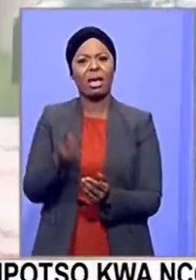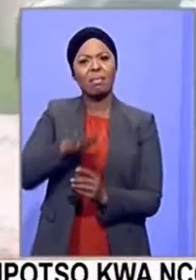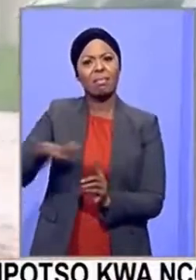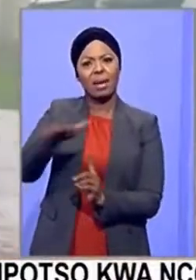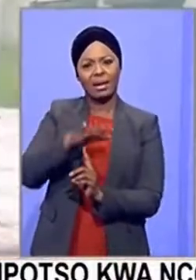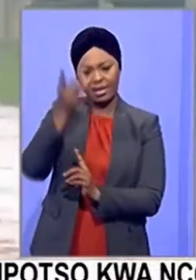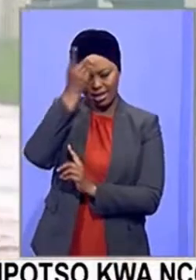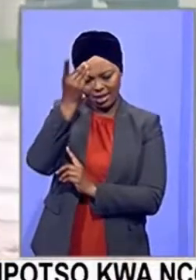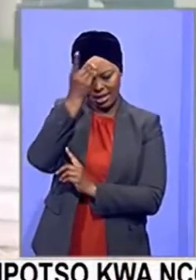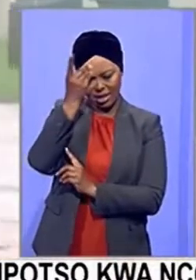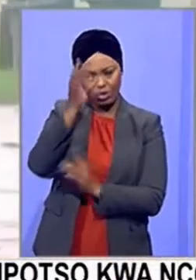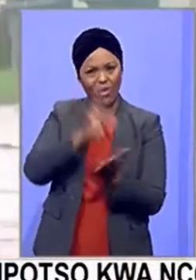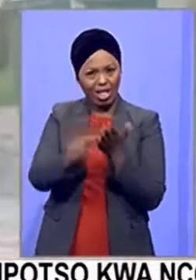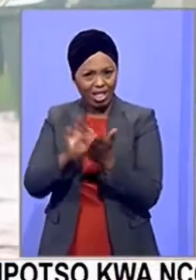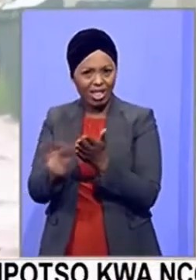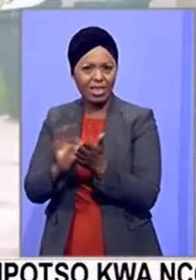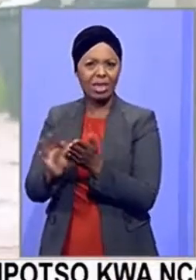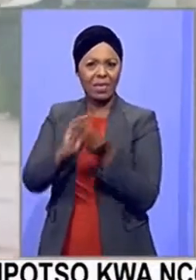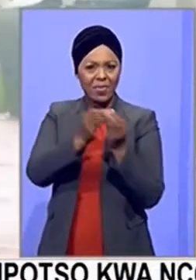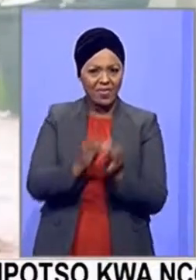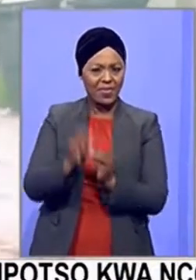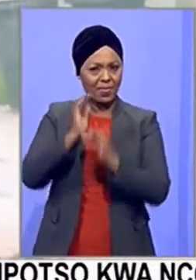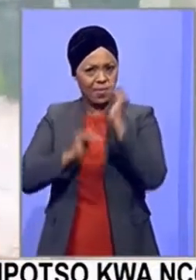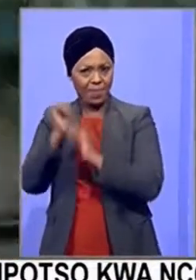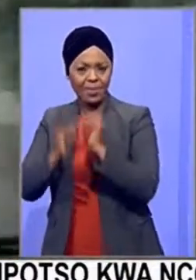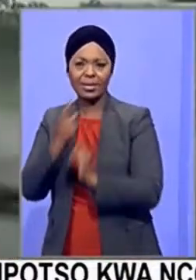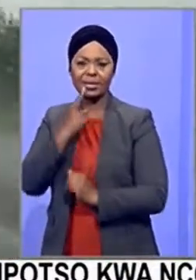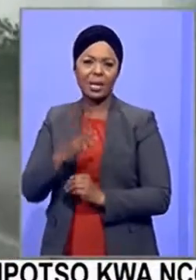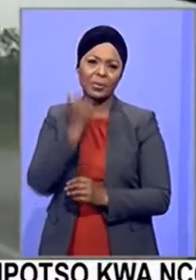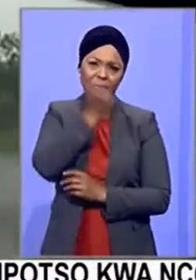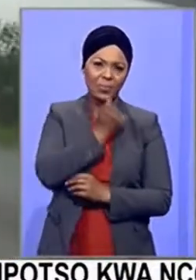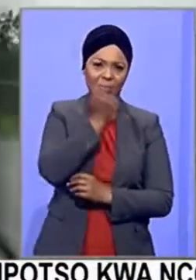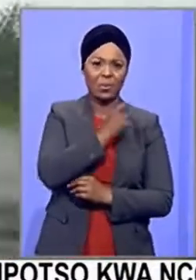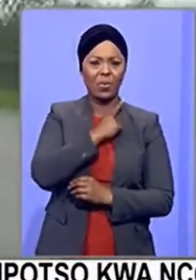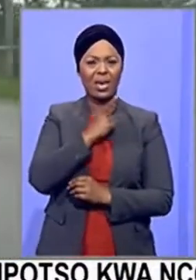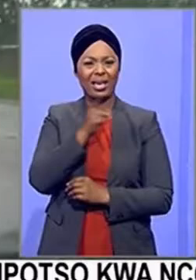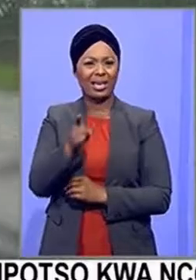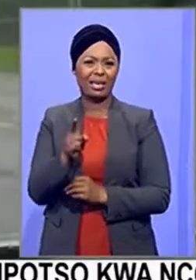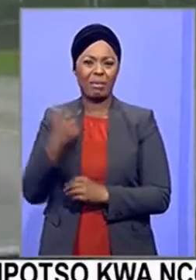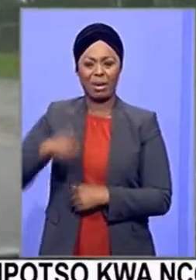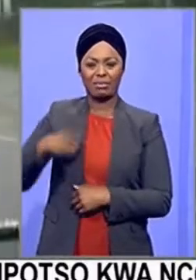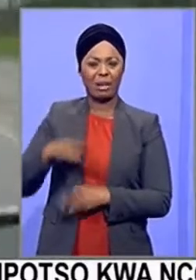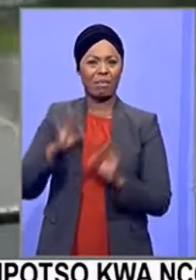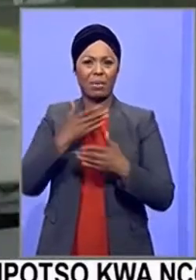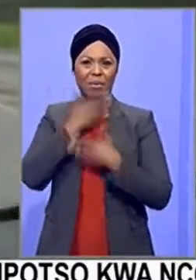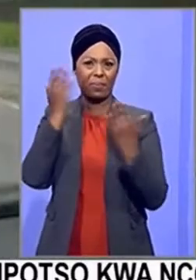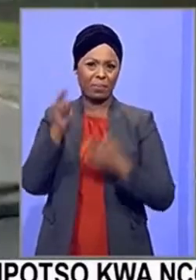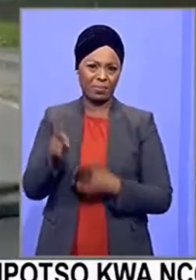kgopetše tshwarelo ka la gore kelo ya ditirelo tša motheo ga e kgotsofatše ka masepaleng oo.